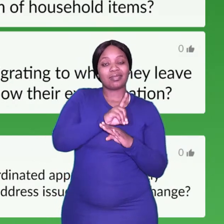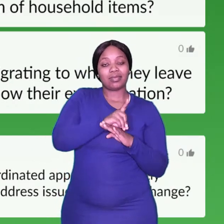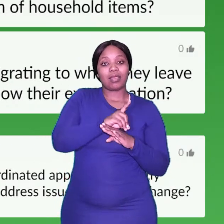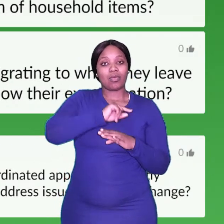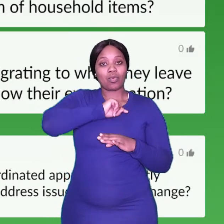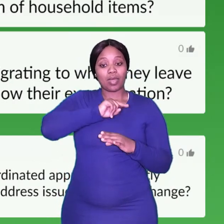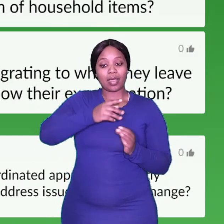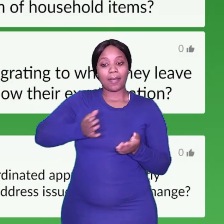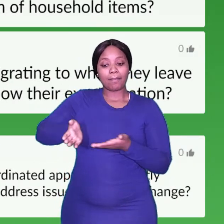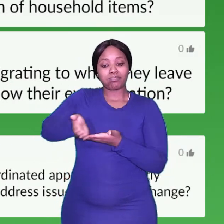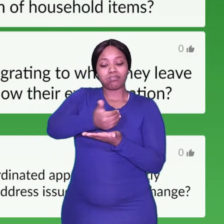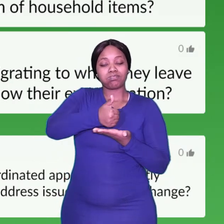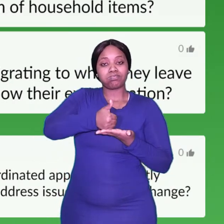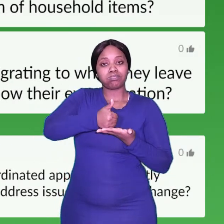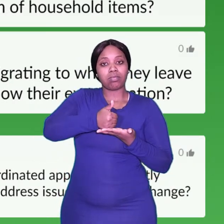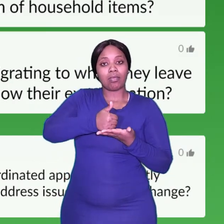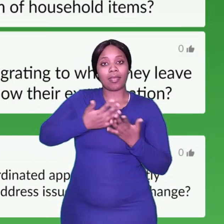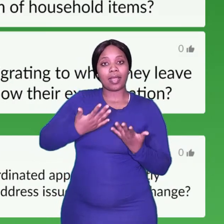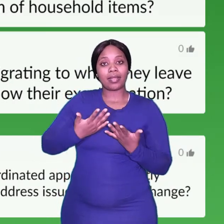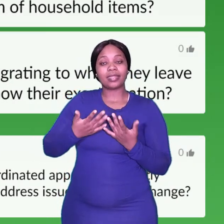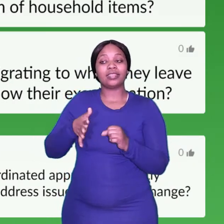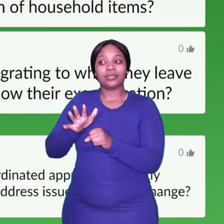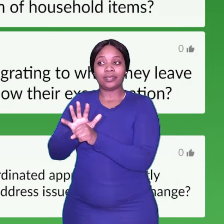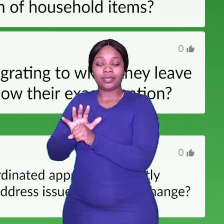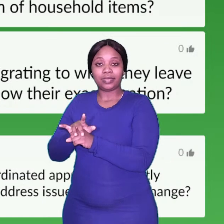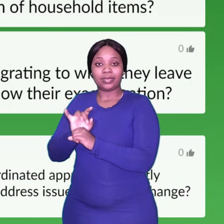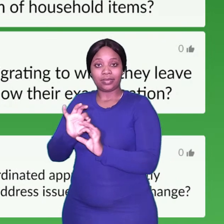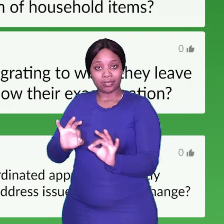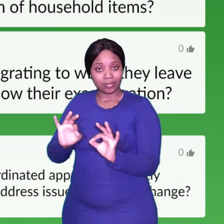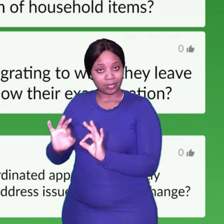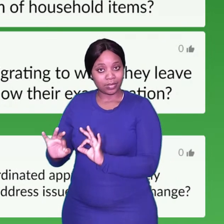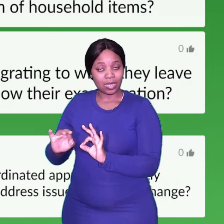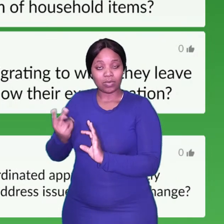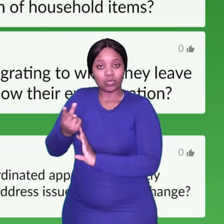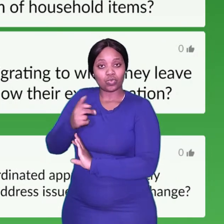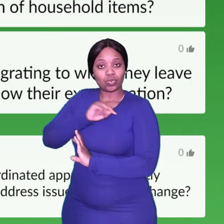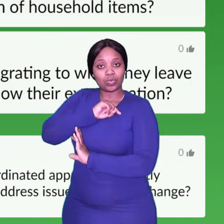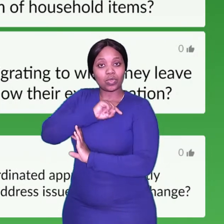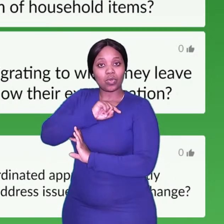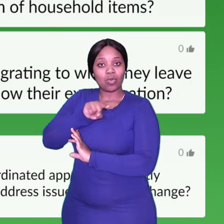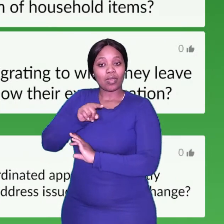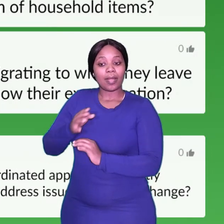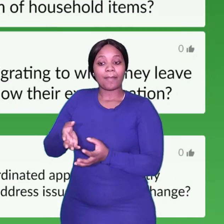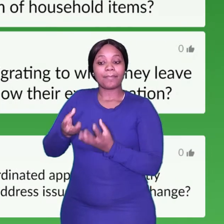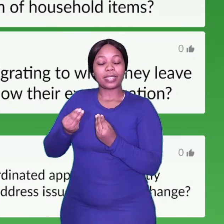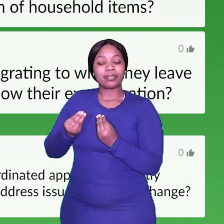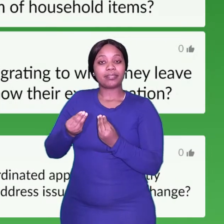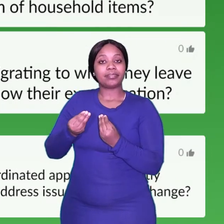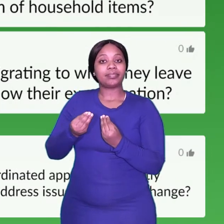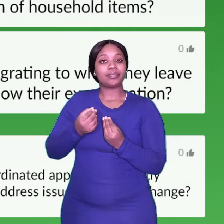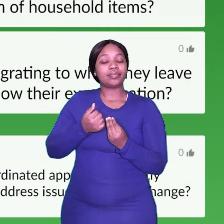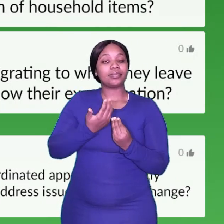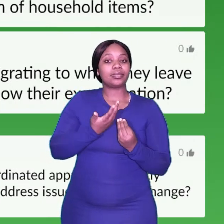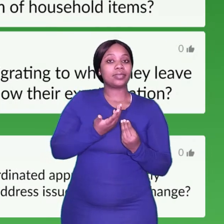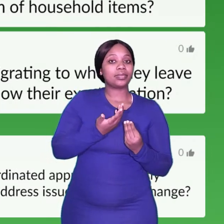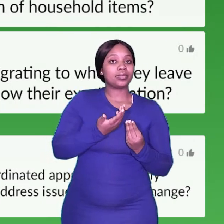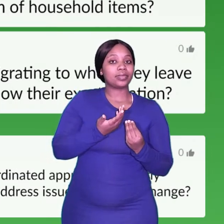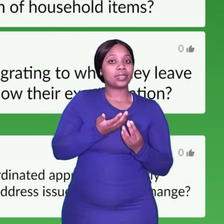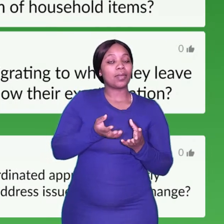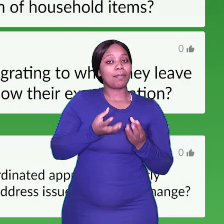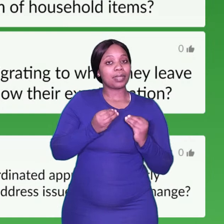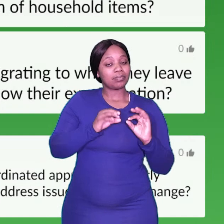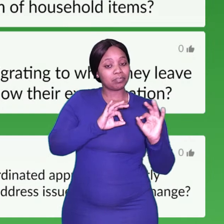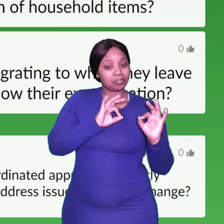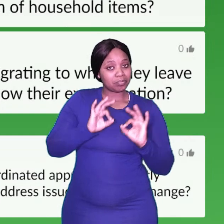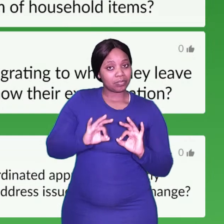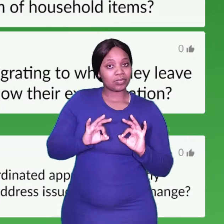obtained timely and because it is obtained timely and in terms of